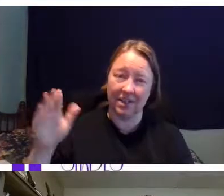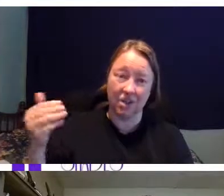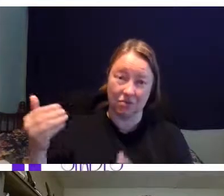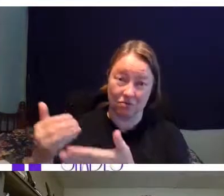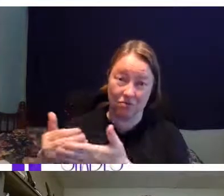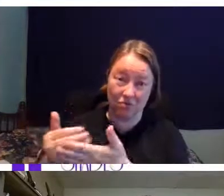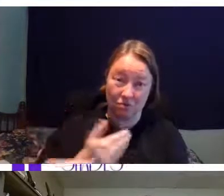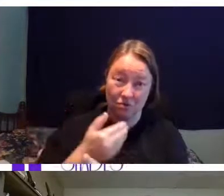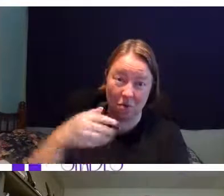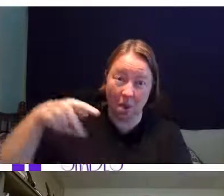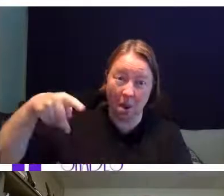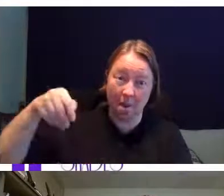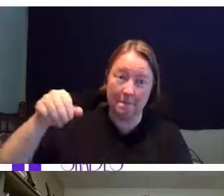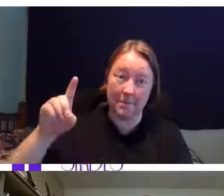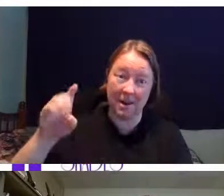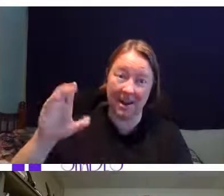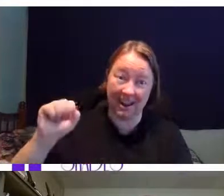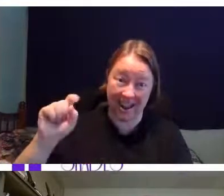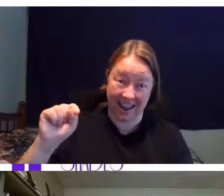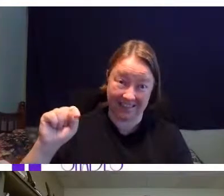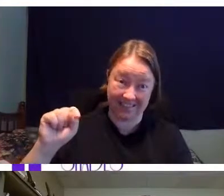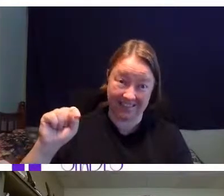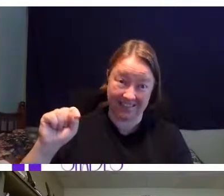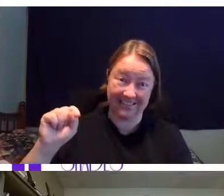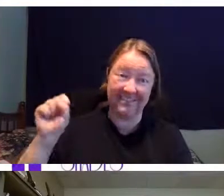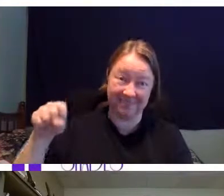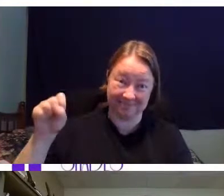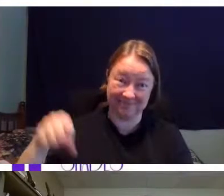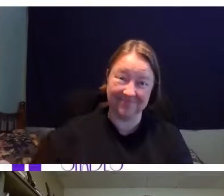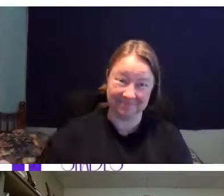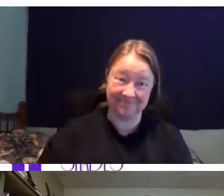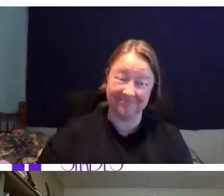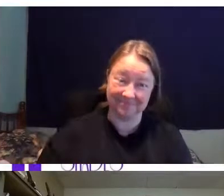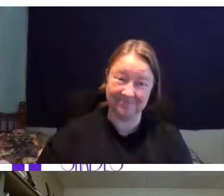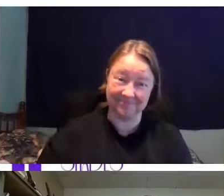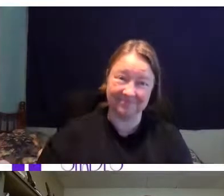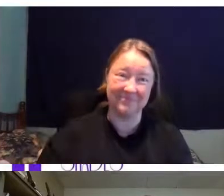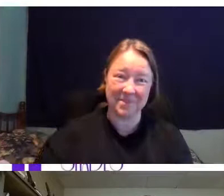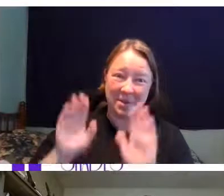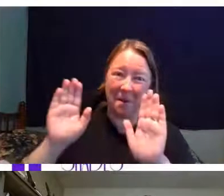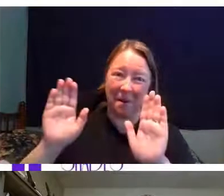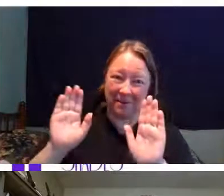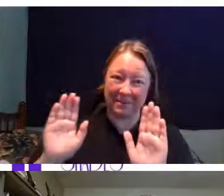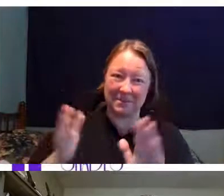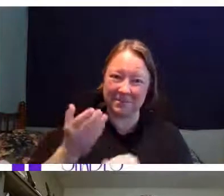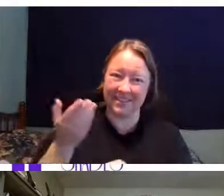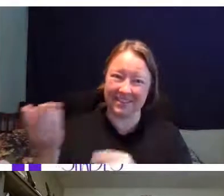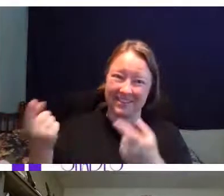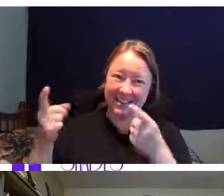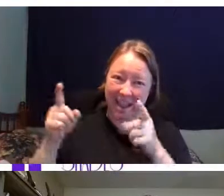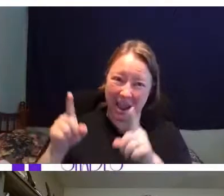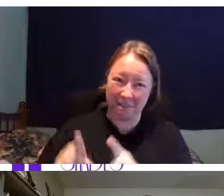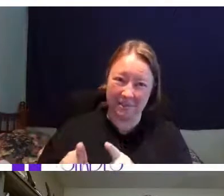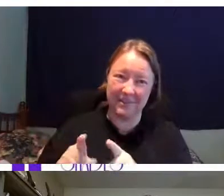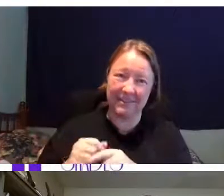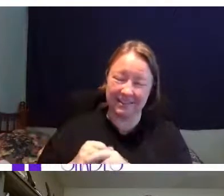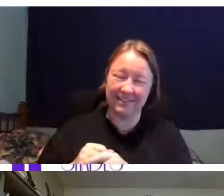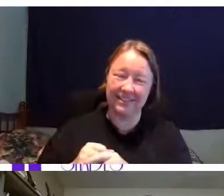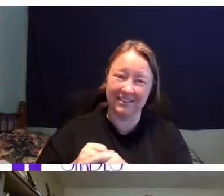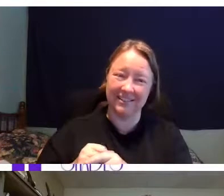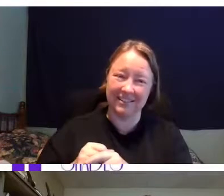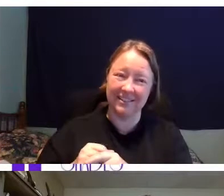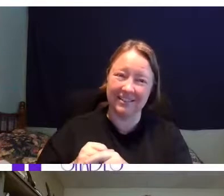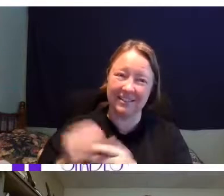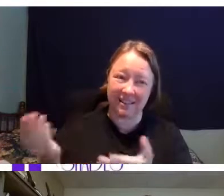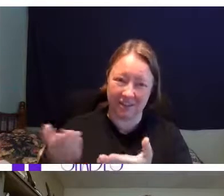new podcast. Yes. Awesome, awesome, awesome things that are happening